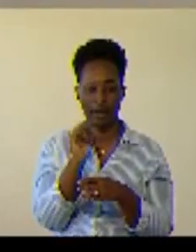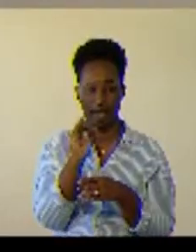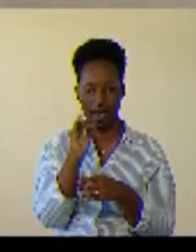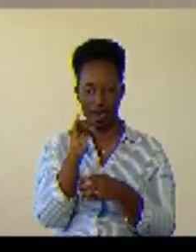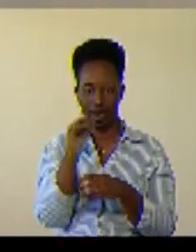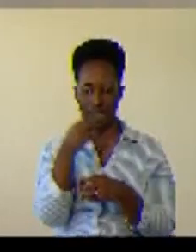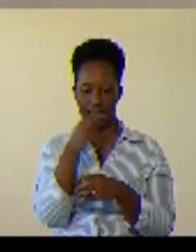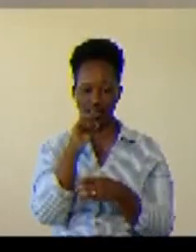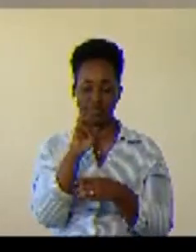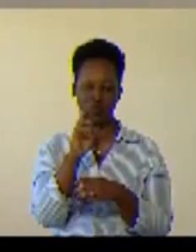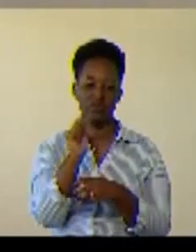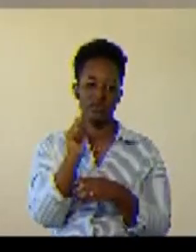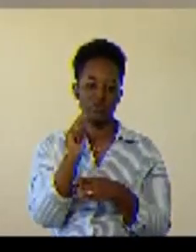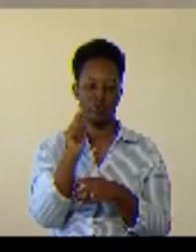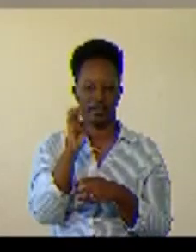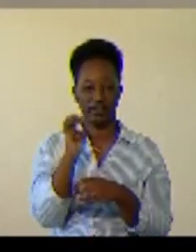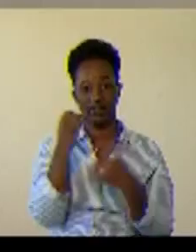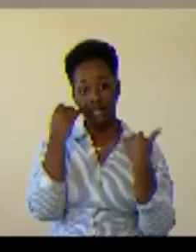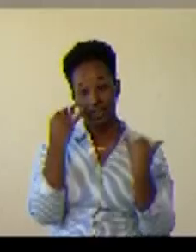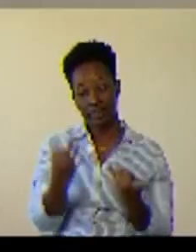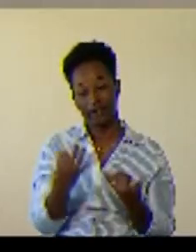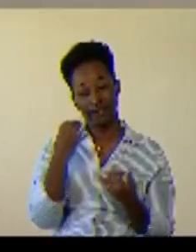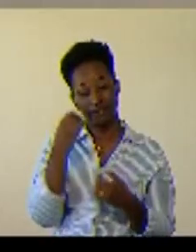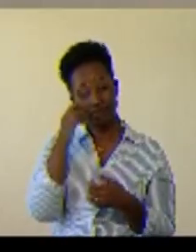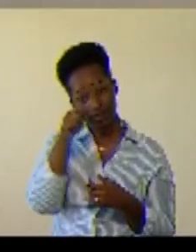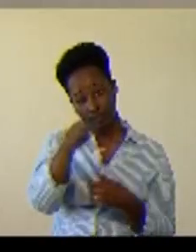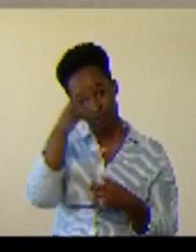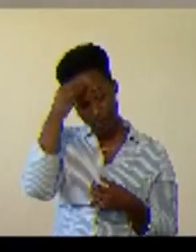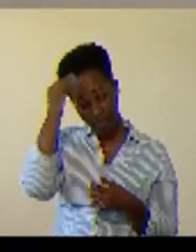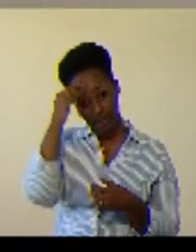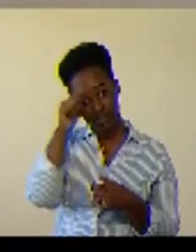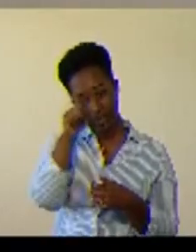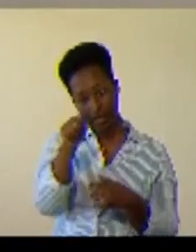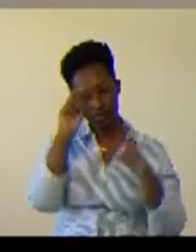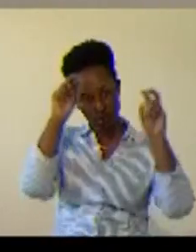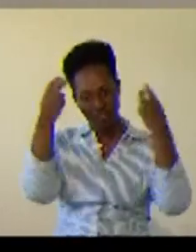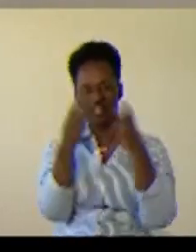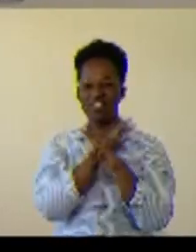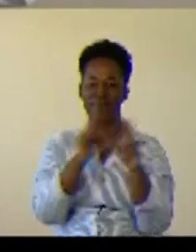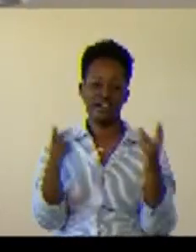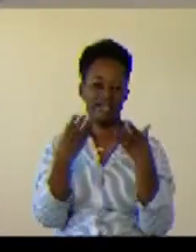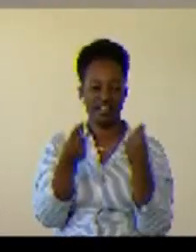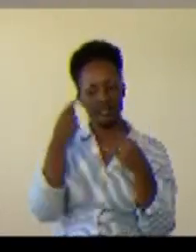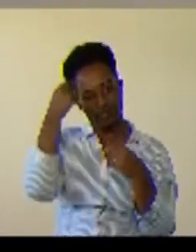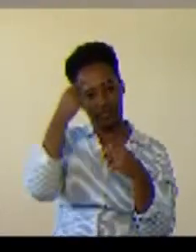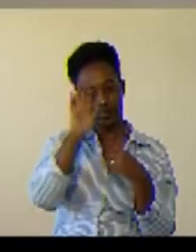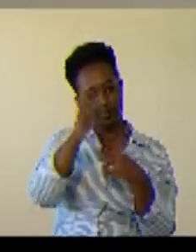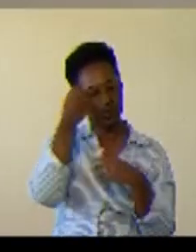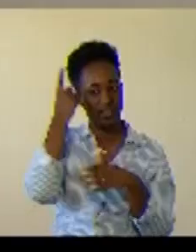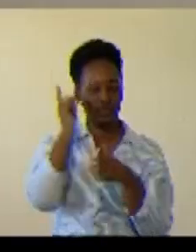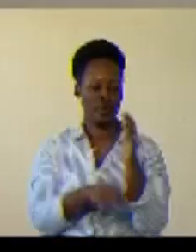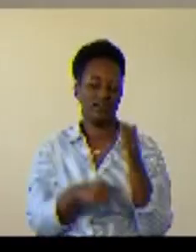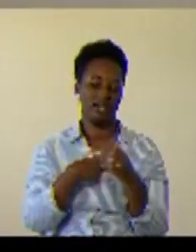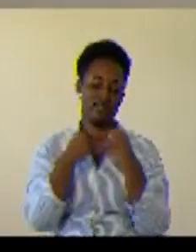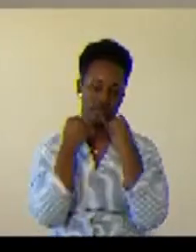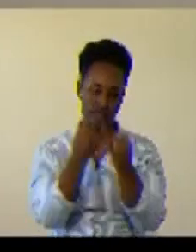If you have ever studied that unit, it is very easy for you to understand what I'm telling you.